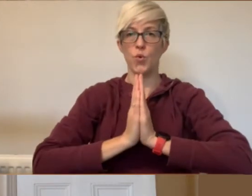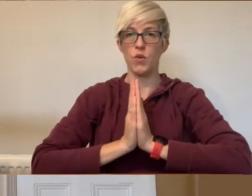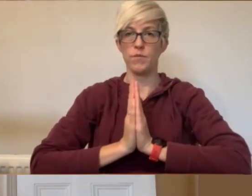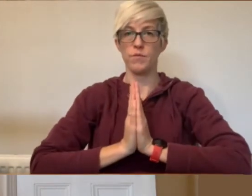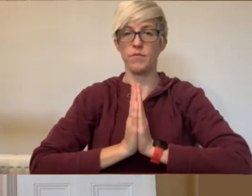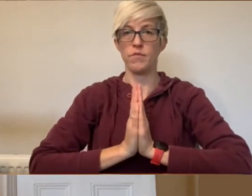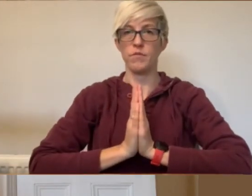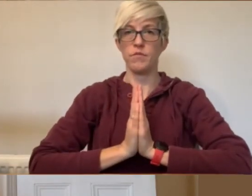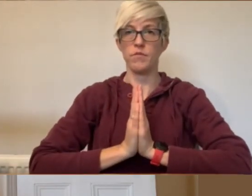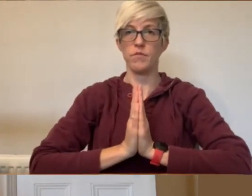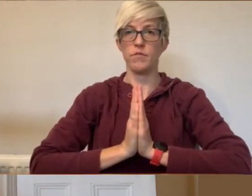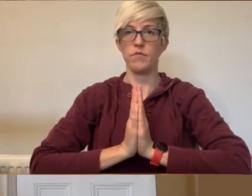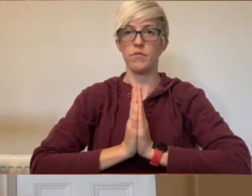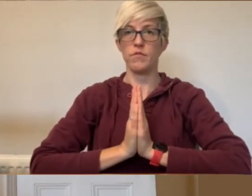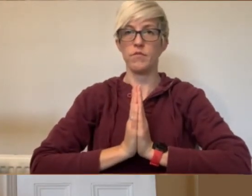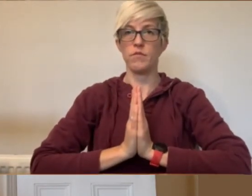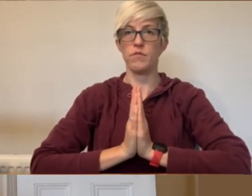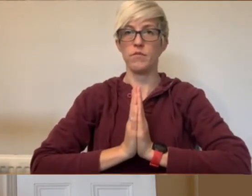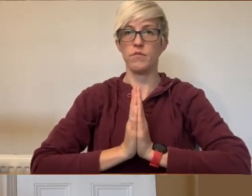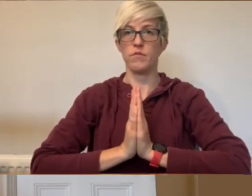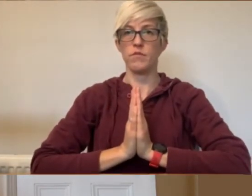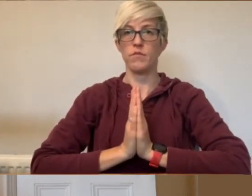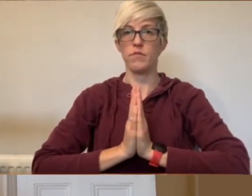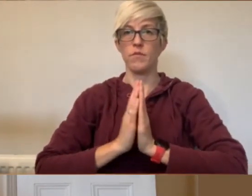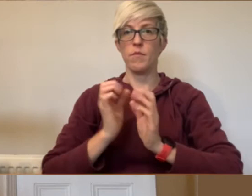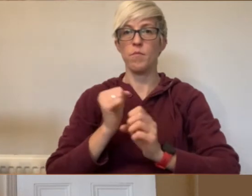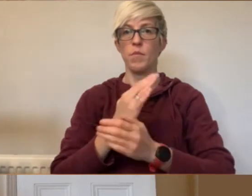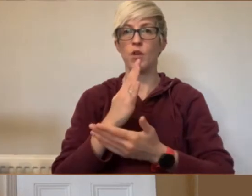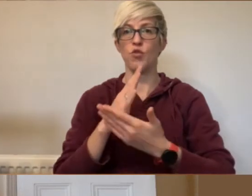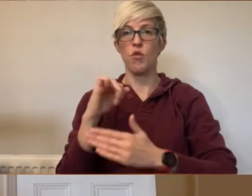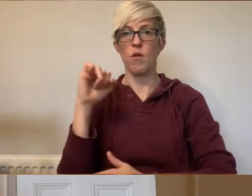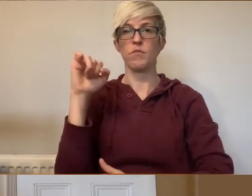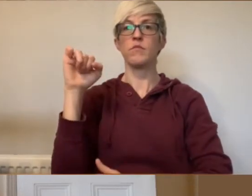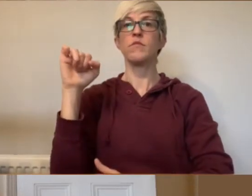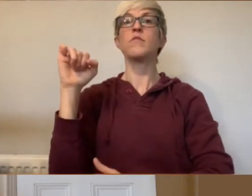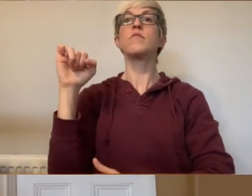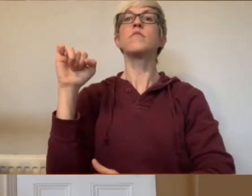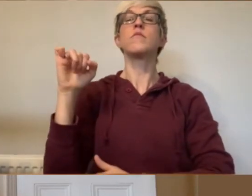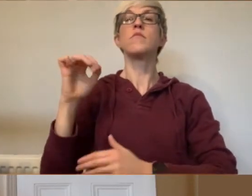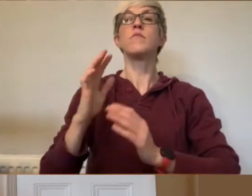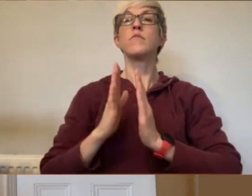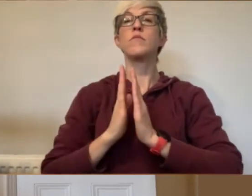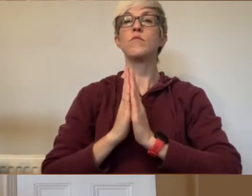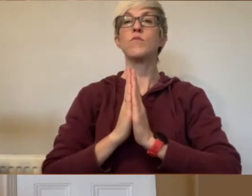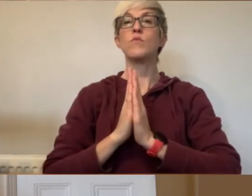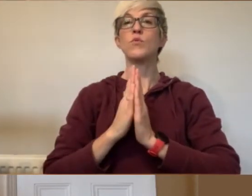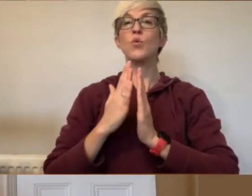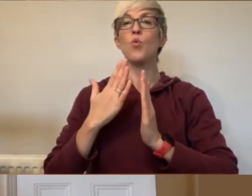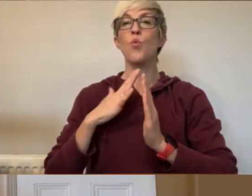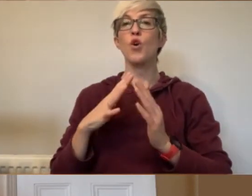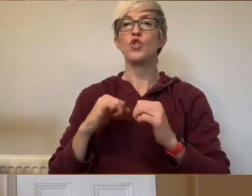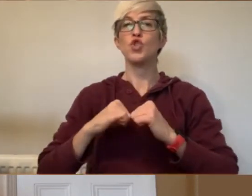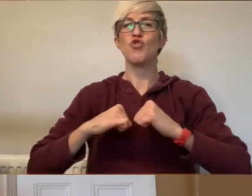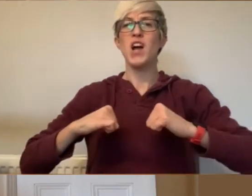Finishing with your hands in prayer wherever you're sitting and lengthen the spine. We're going to stretch the side